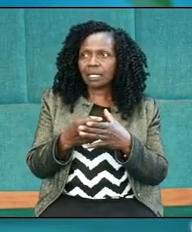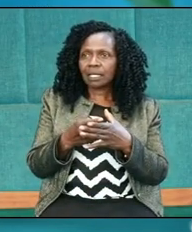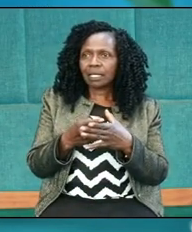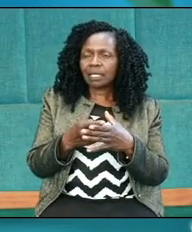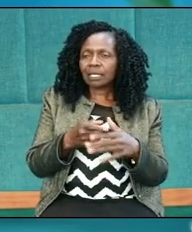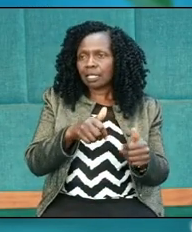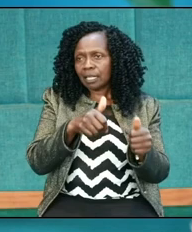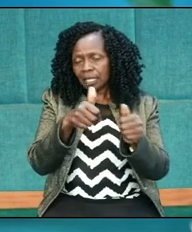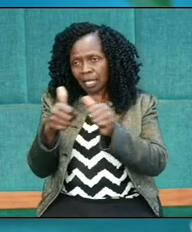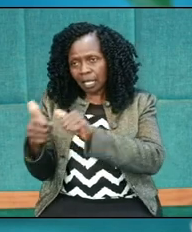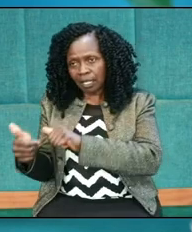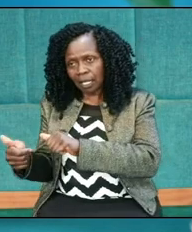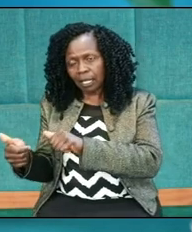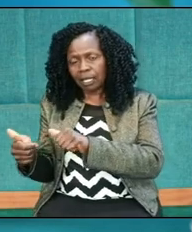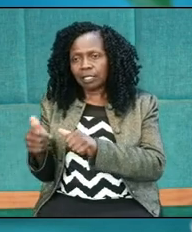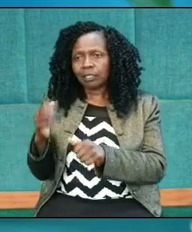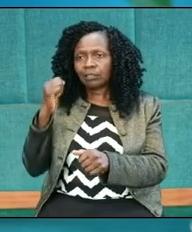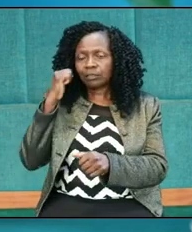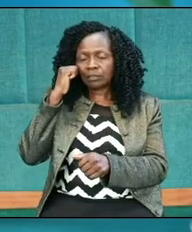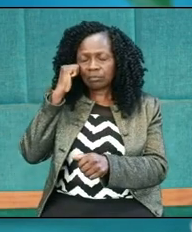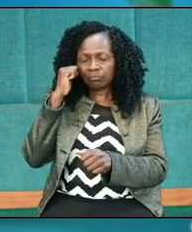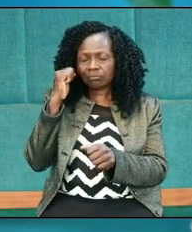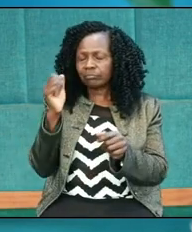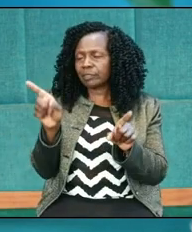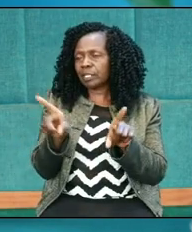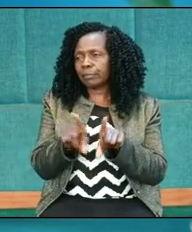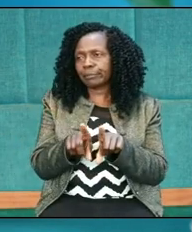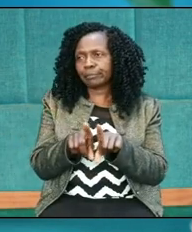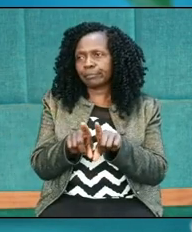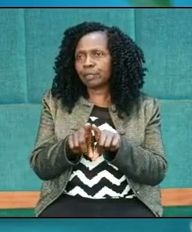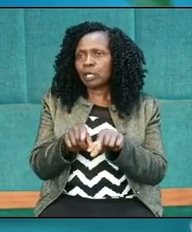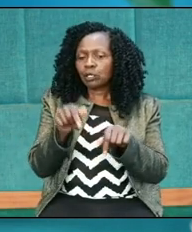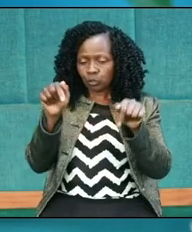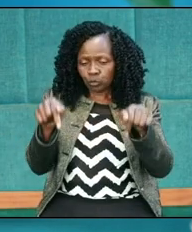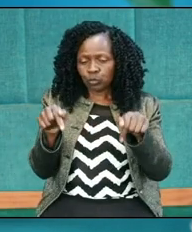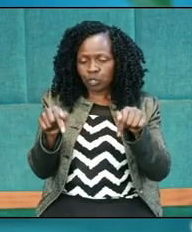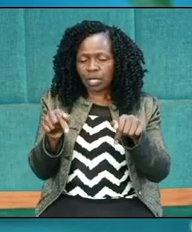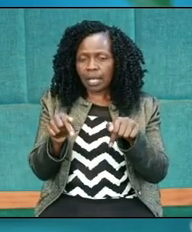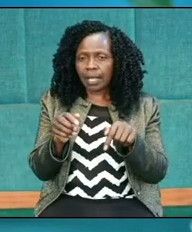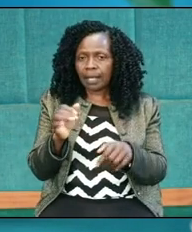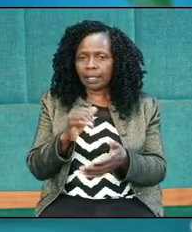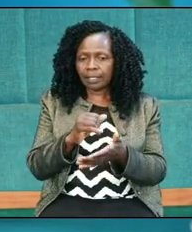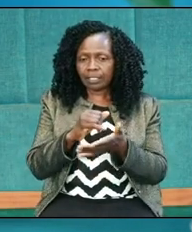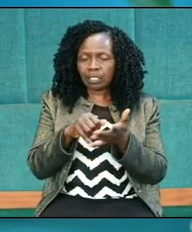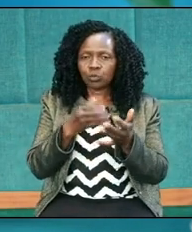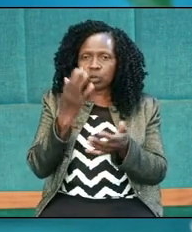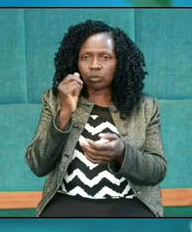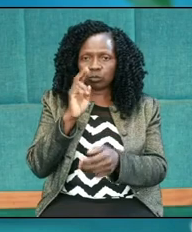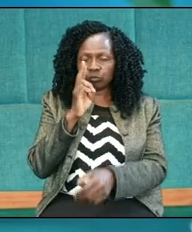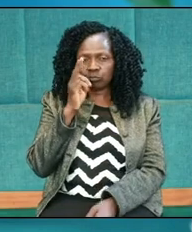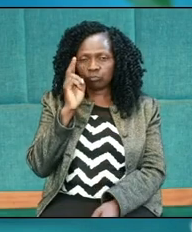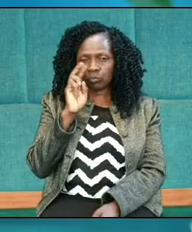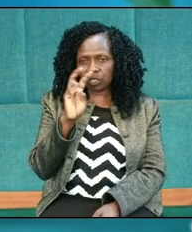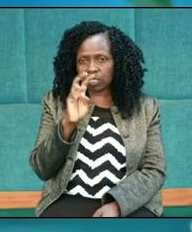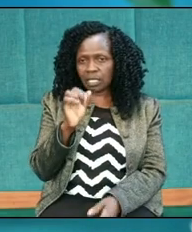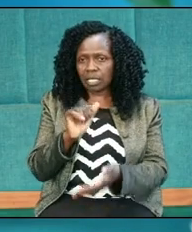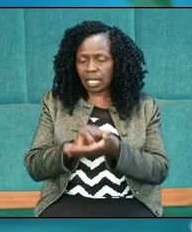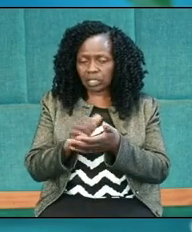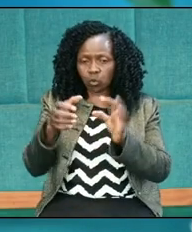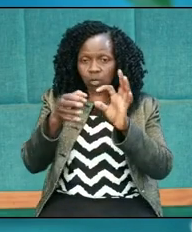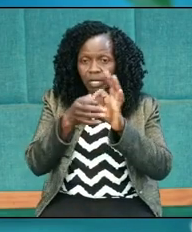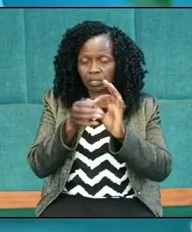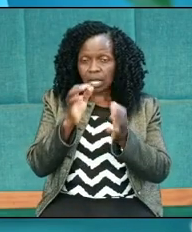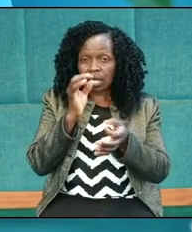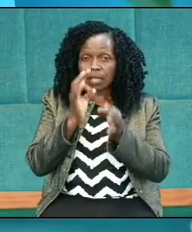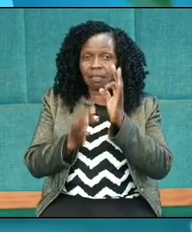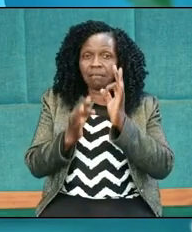there is failure for actually the other side, the other part. And today, I just want us to see that connection,